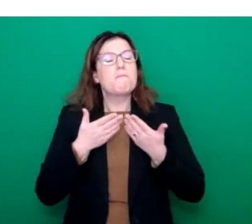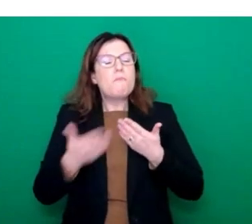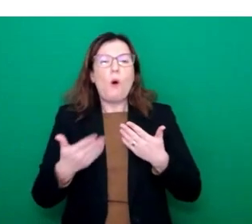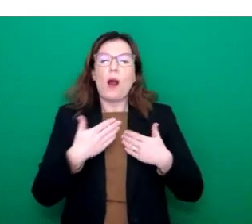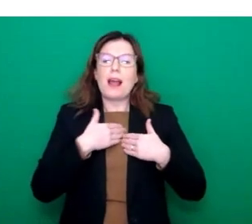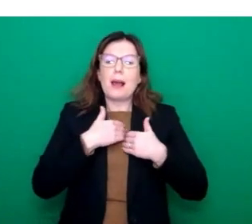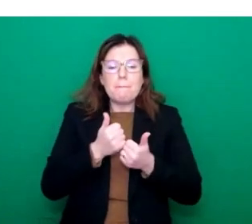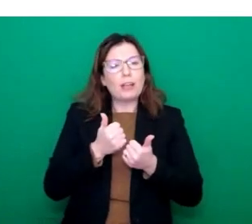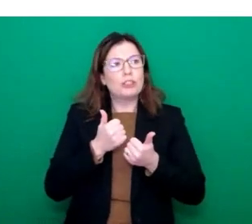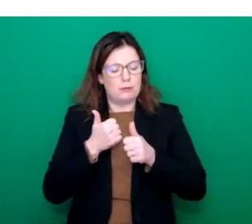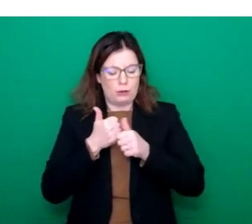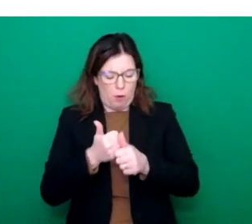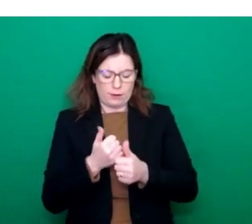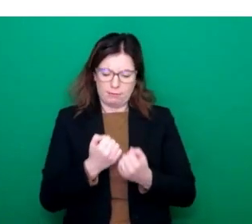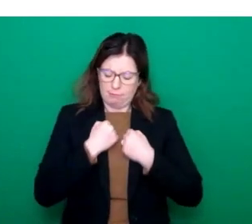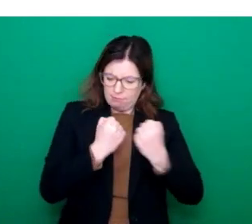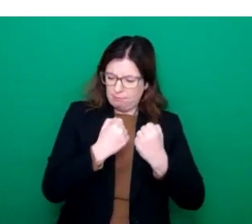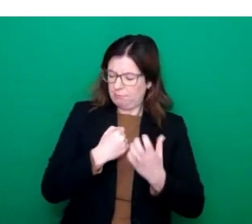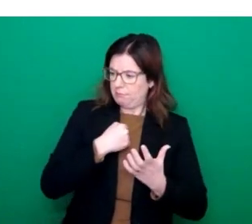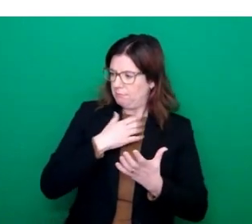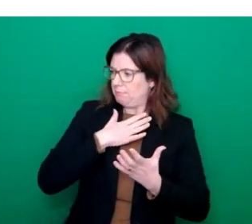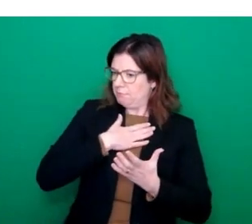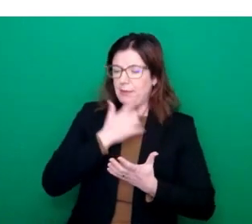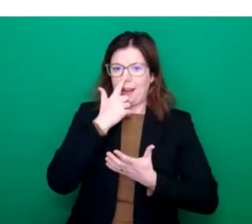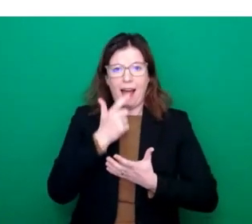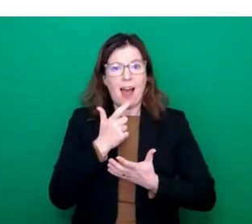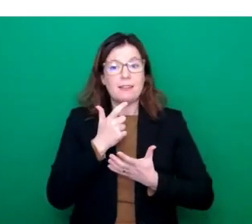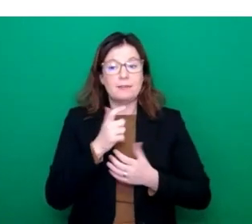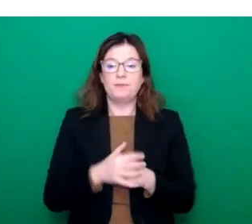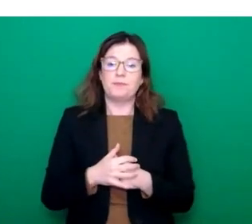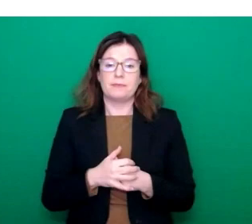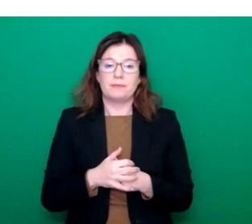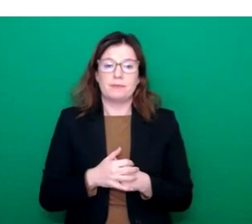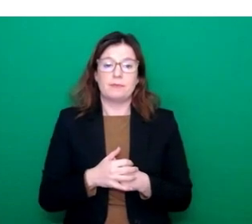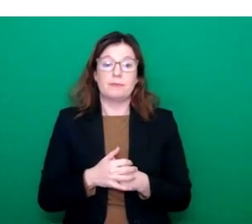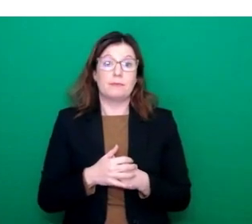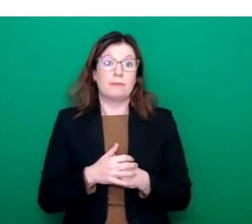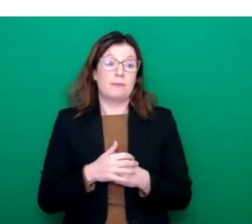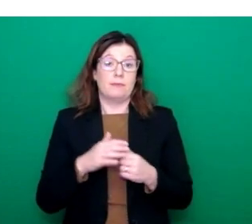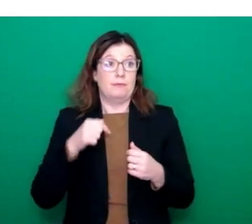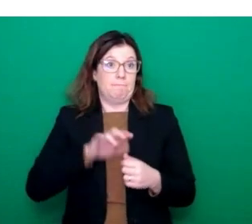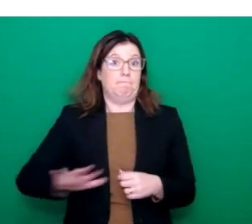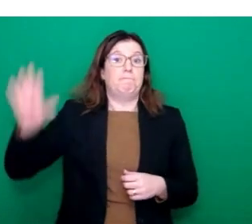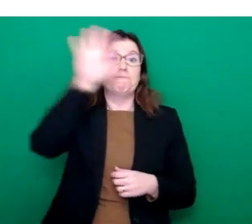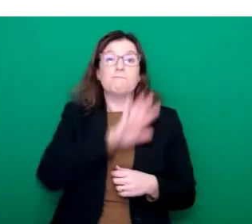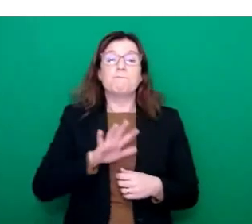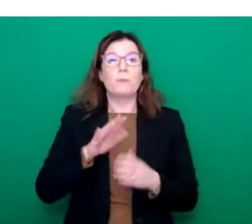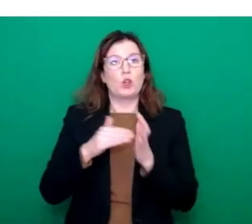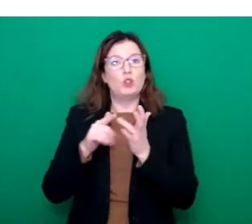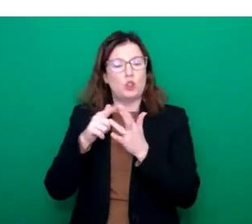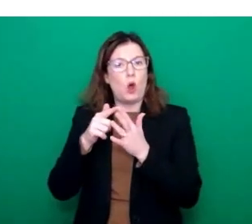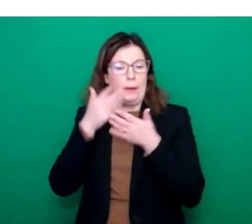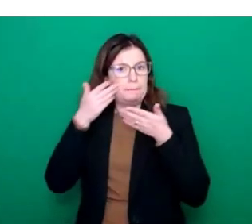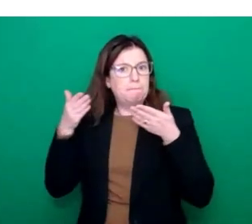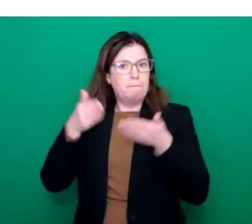voice. So in pain, Zoe was one of the first in the country to really work in persistent pain and